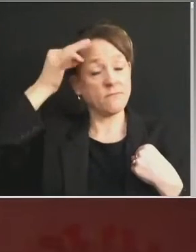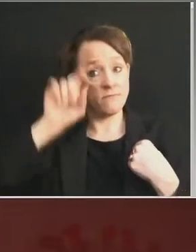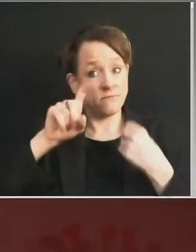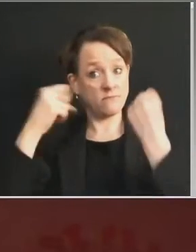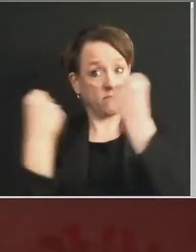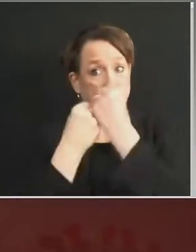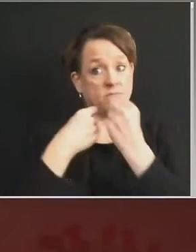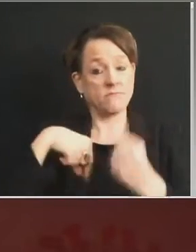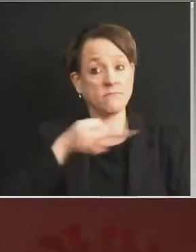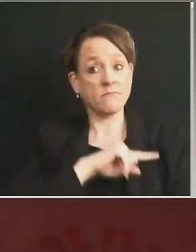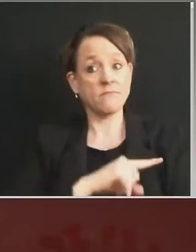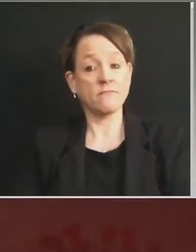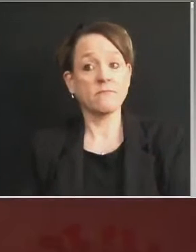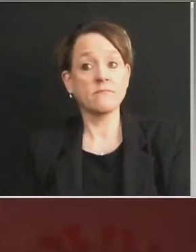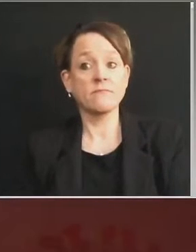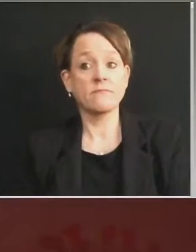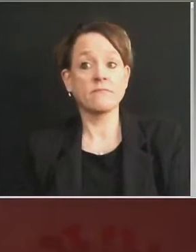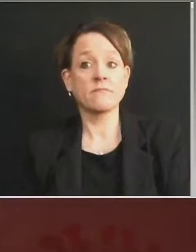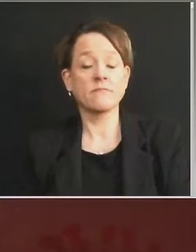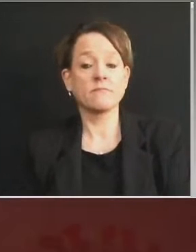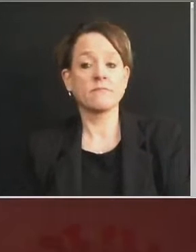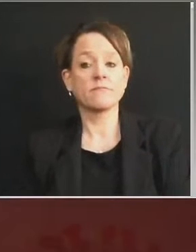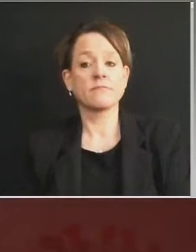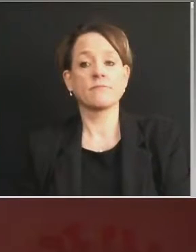administration, is there